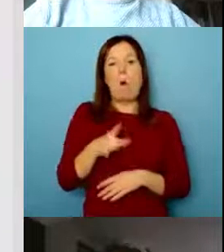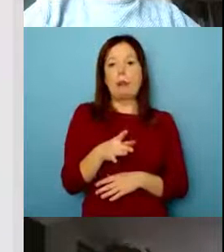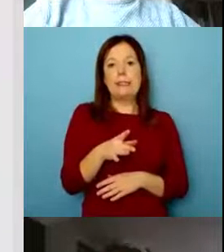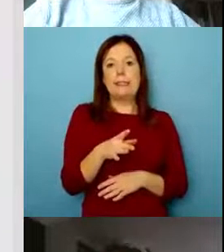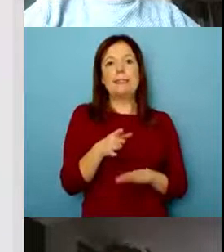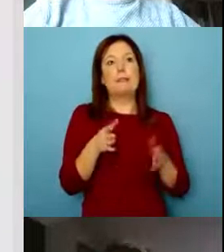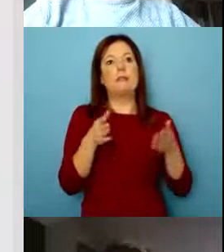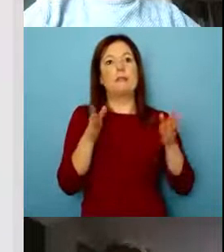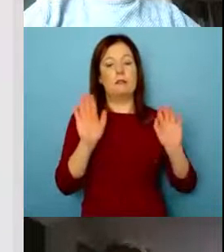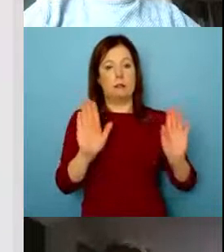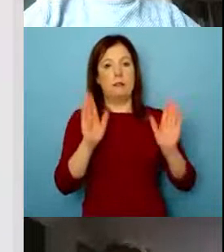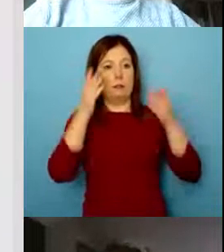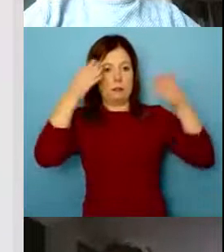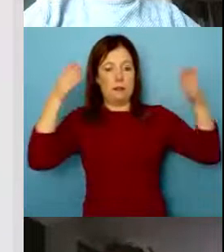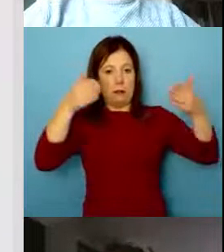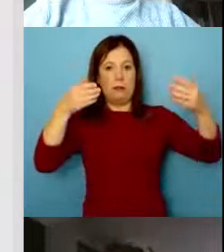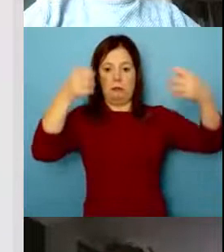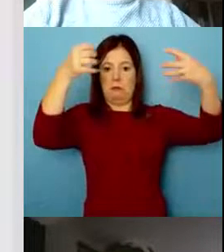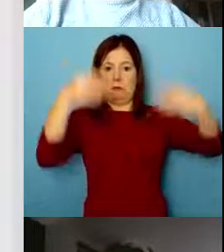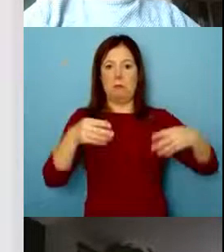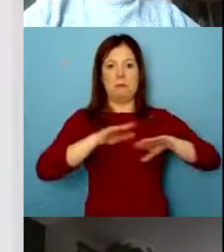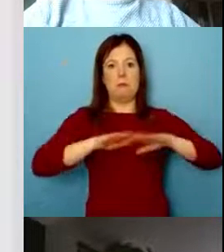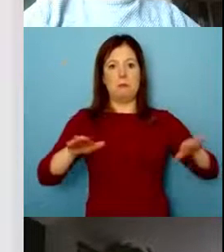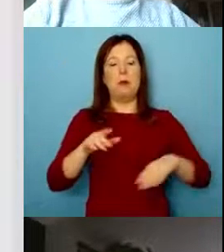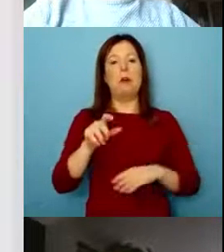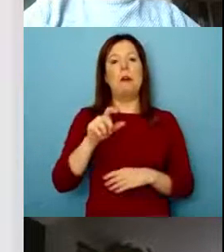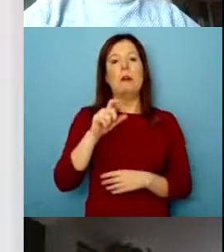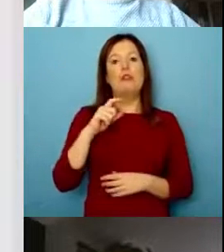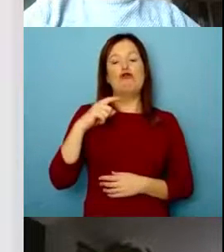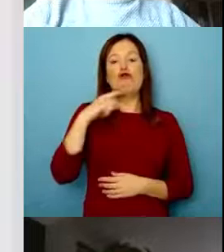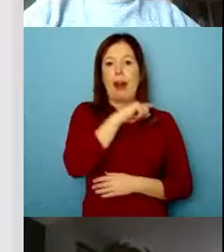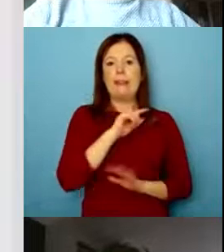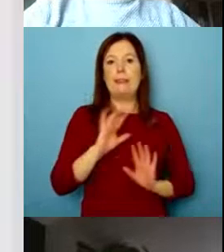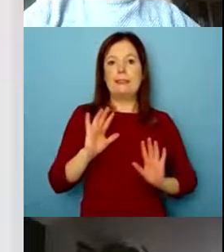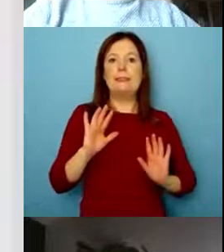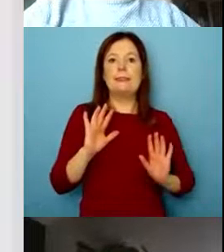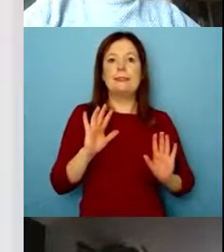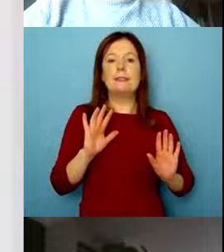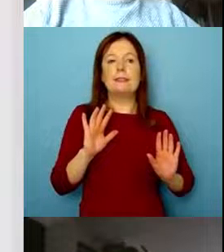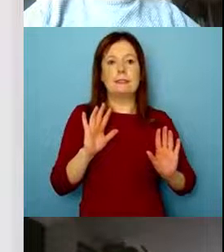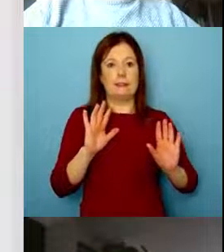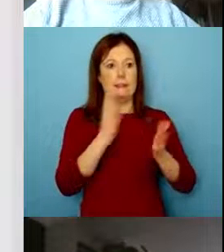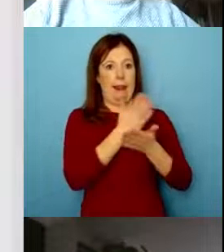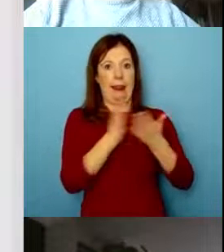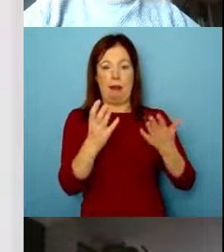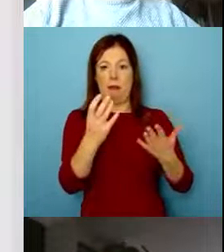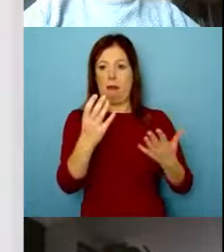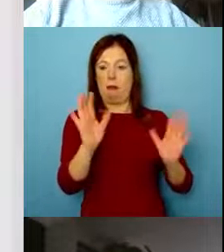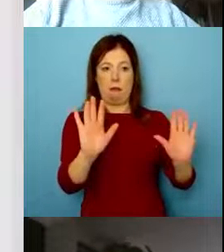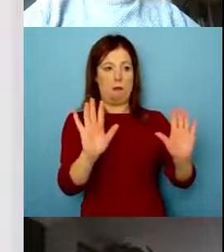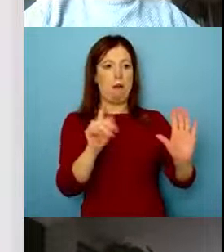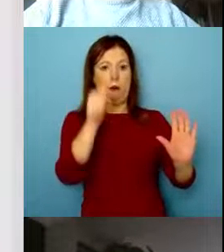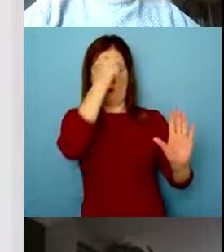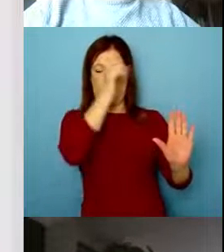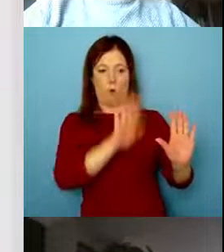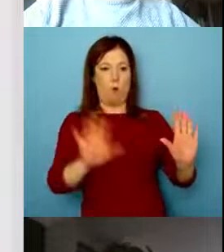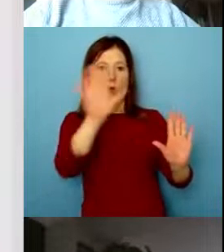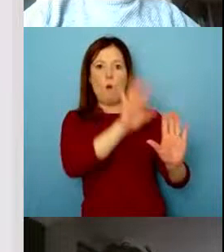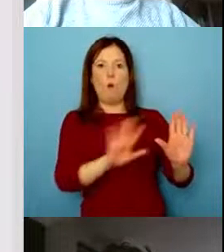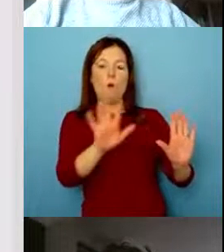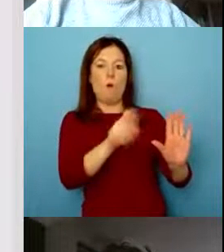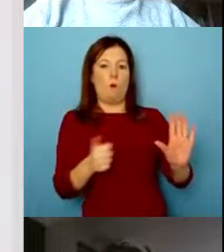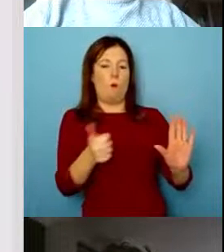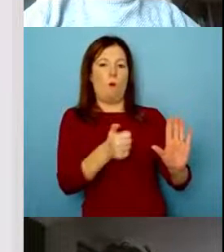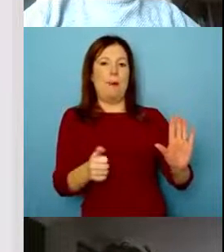point being eye-catching red colour so that people can really see exactly where they are on the screen and